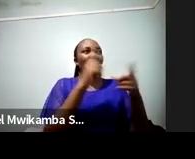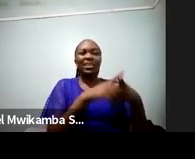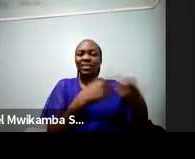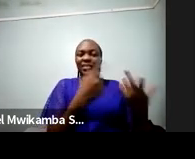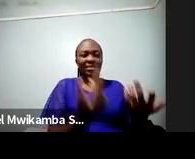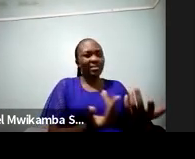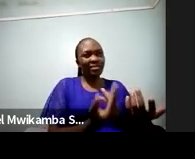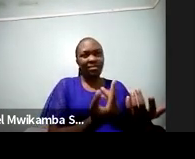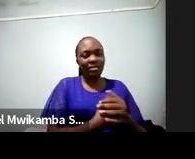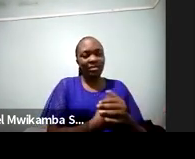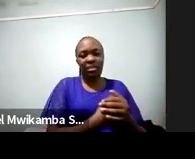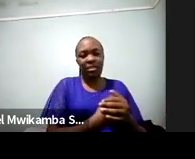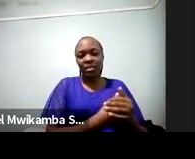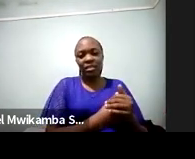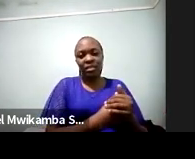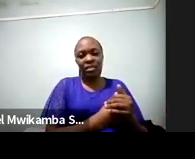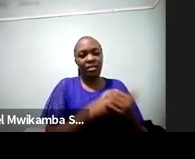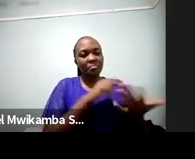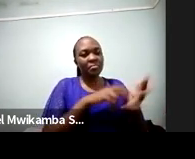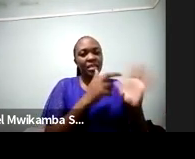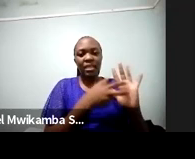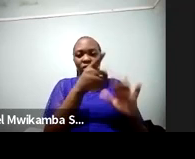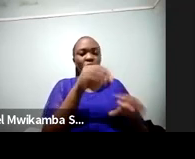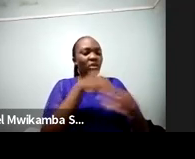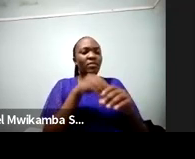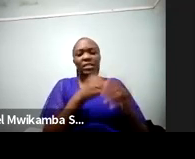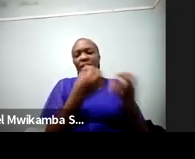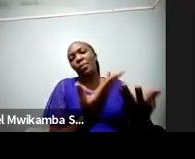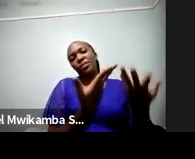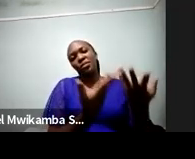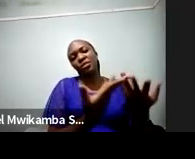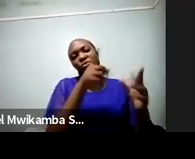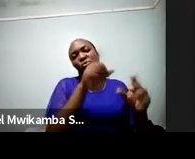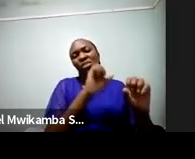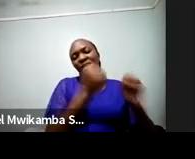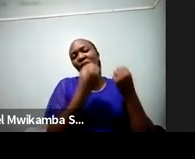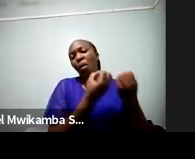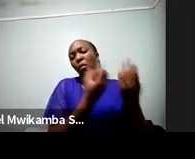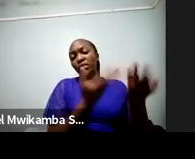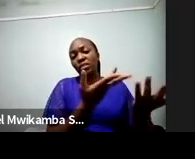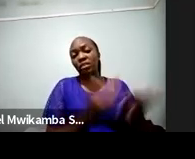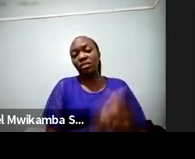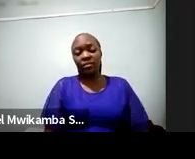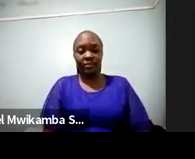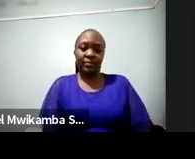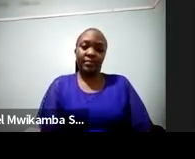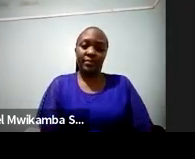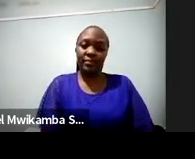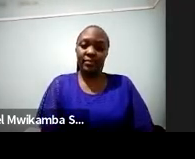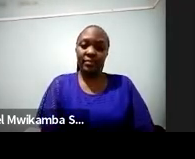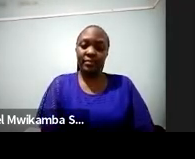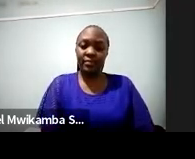una save pesa ngapi? Yeah. Okay. I think I'm lucky that as part of my planning, I foresaw